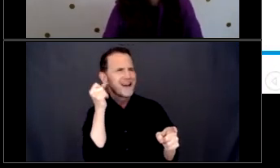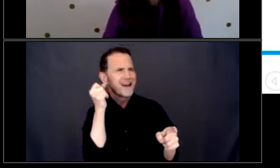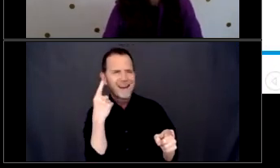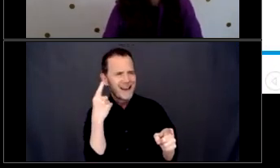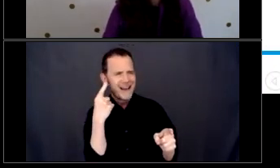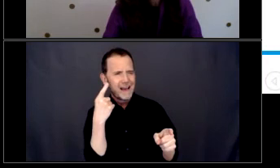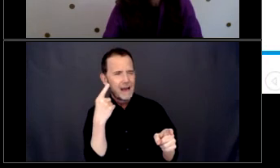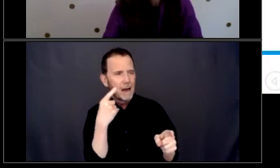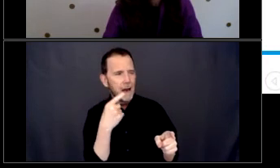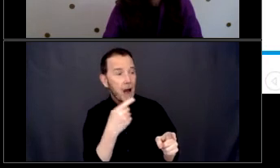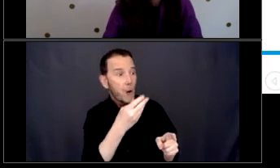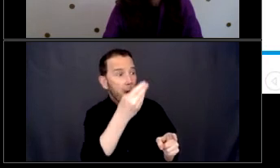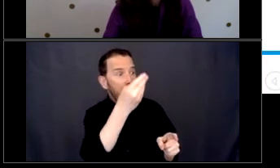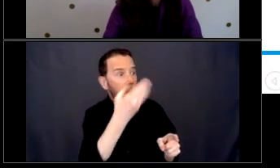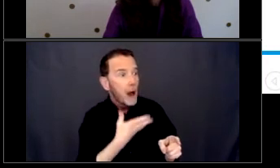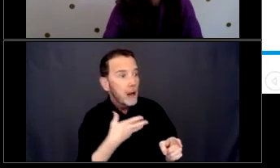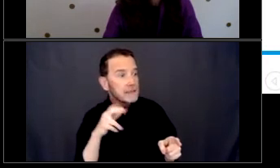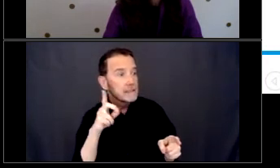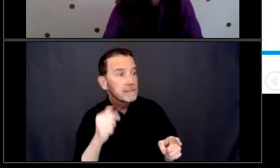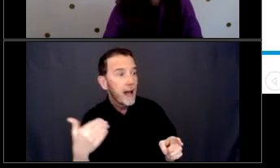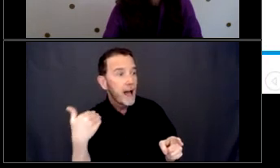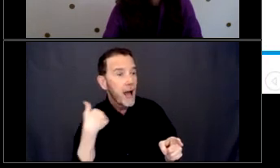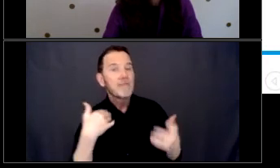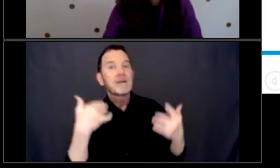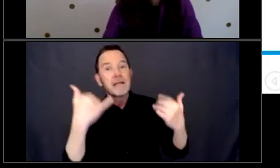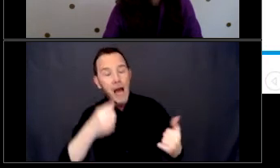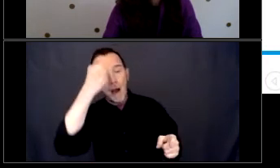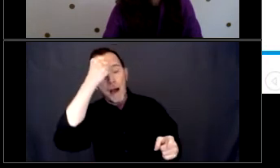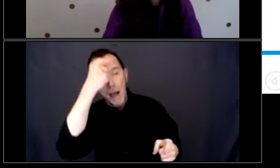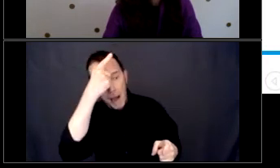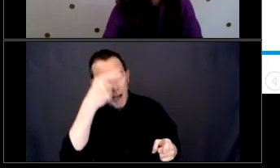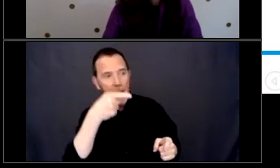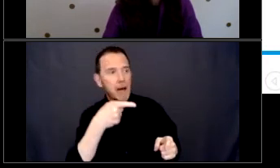now asking for accommodations and who is part of a protected class.